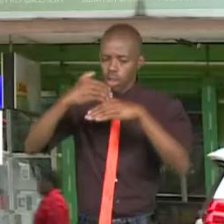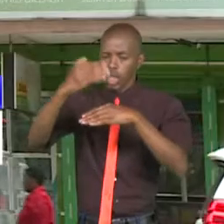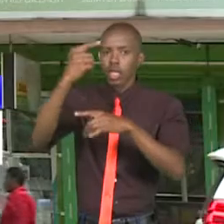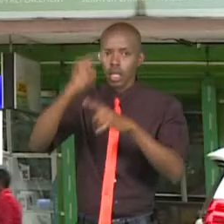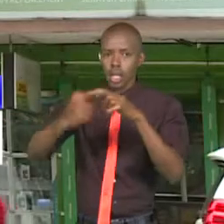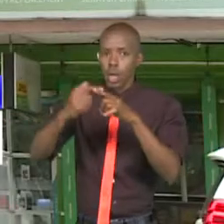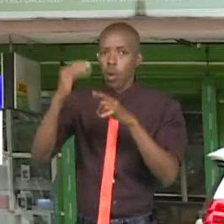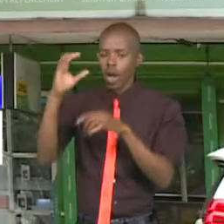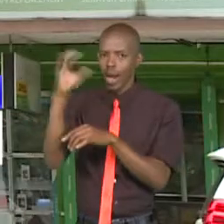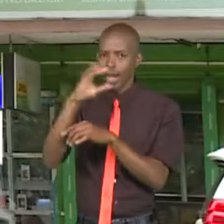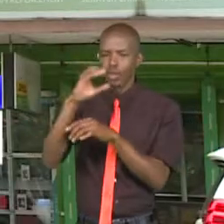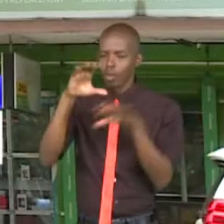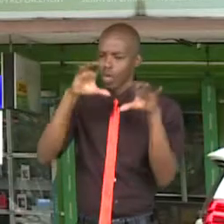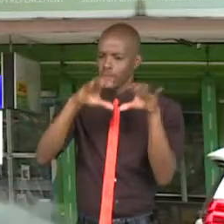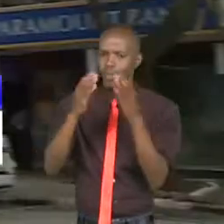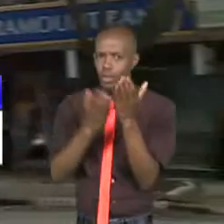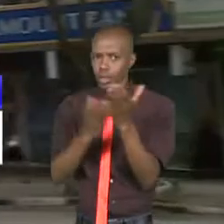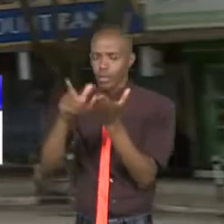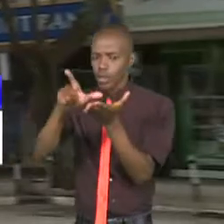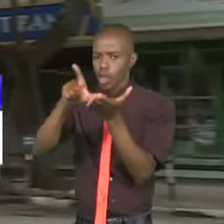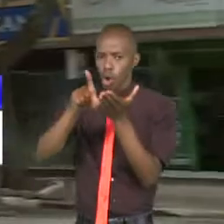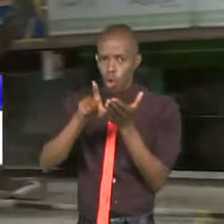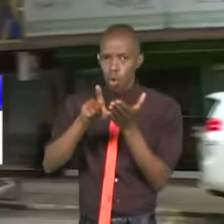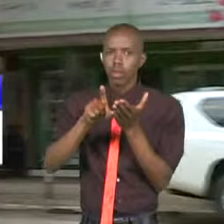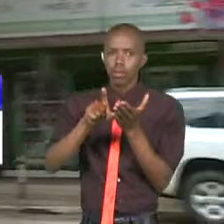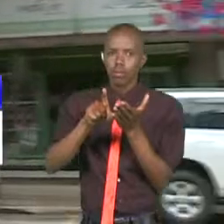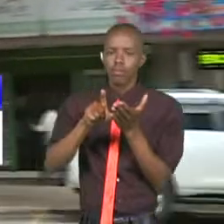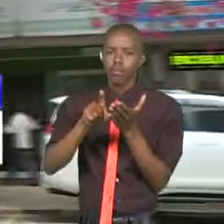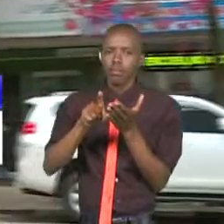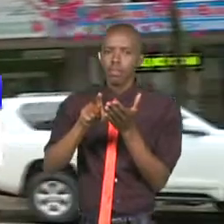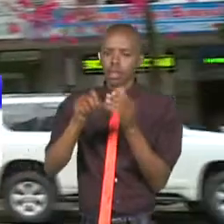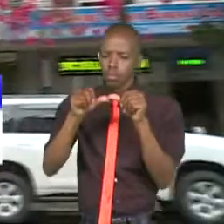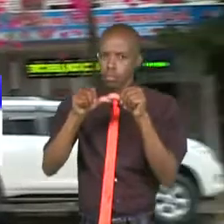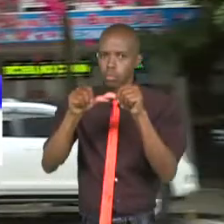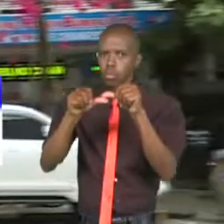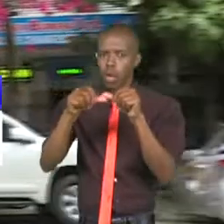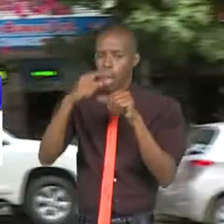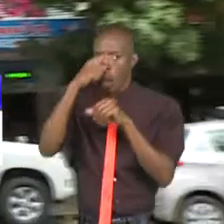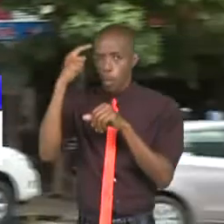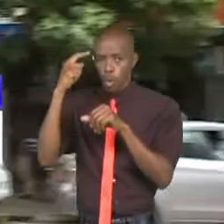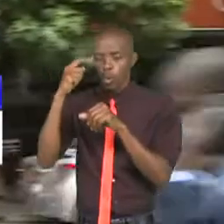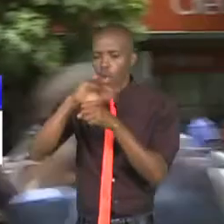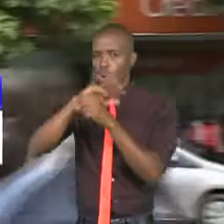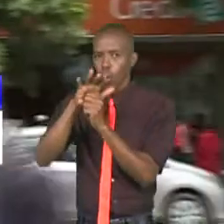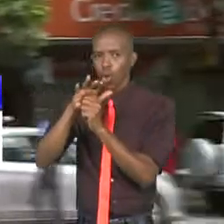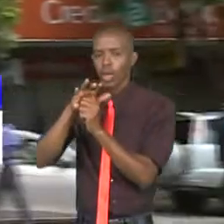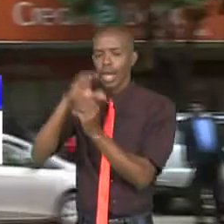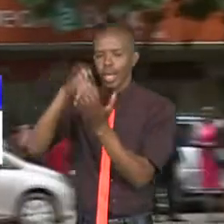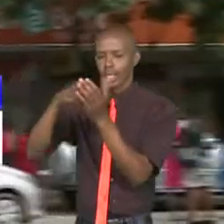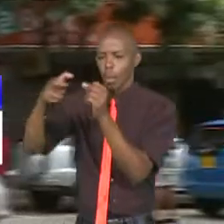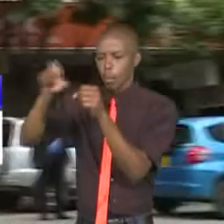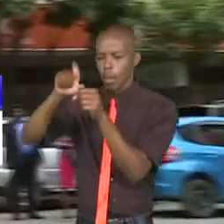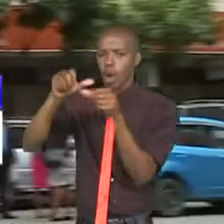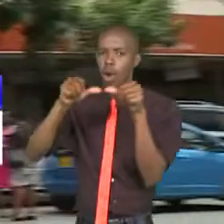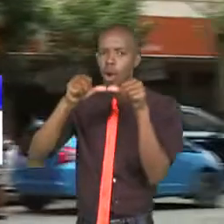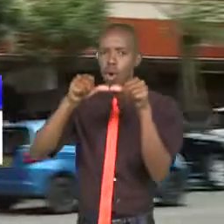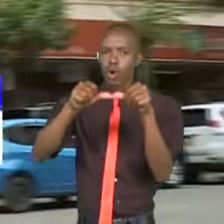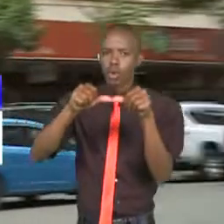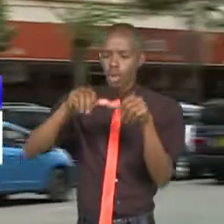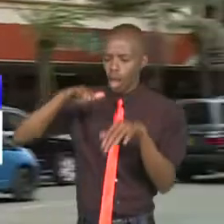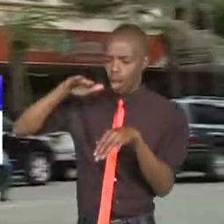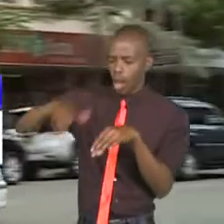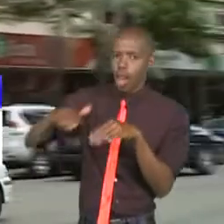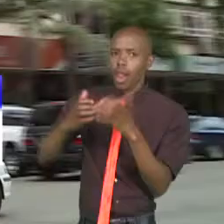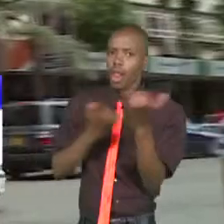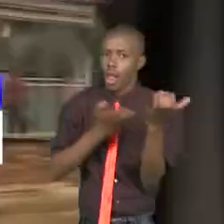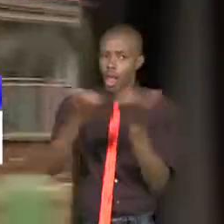as customers struggle to service their loan facilities. Uncertainty posed by an upsurge in COVID-19 cases will continue to slow down the